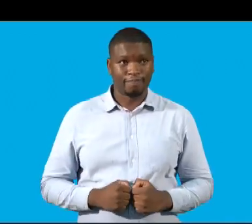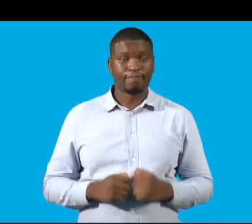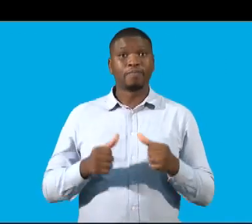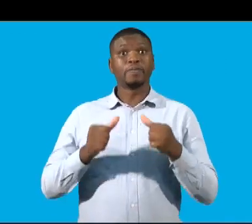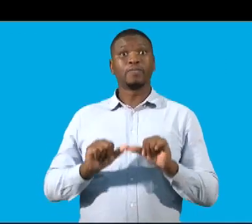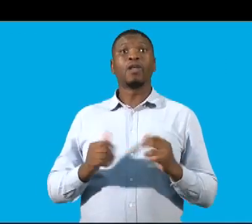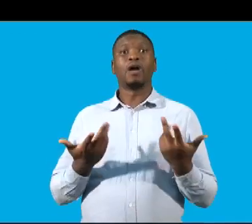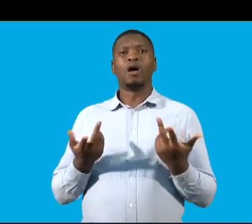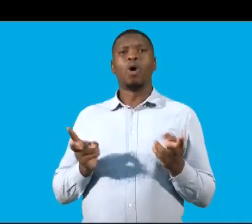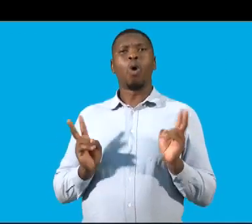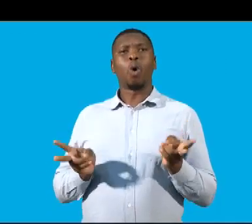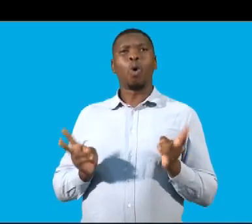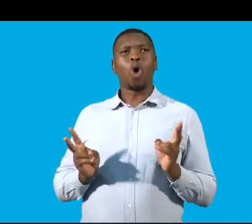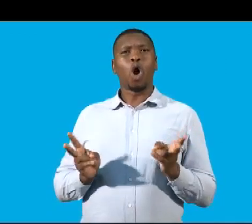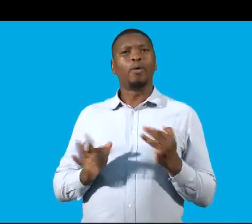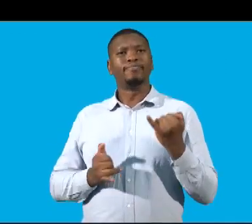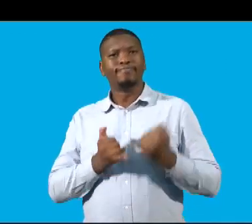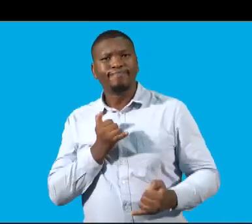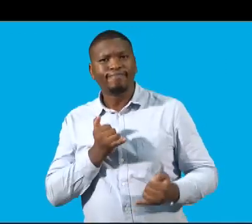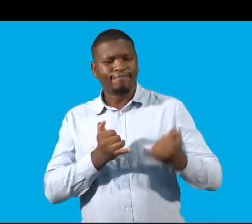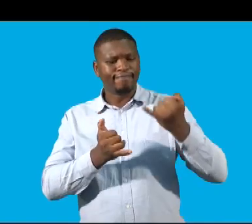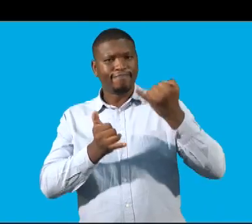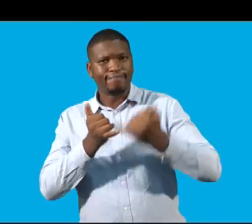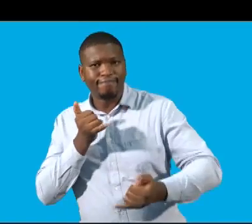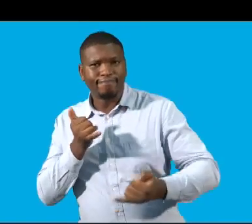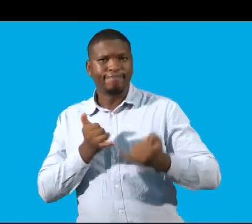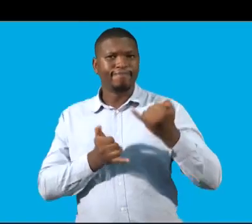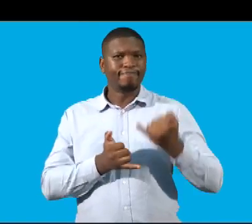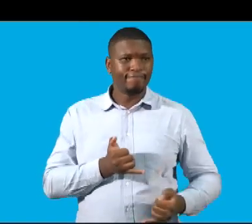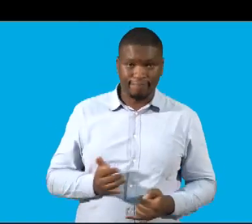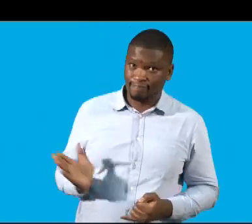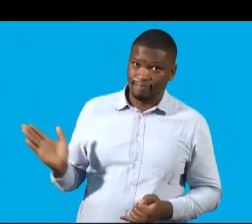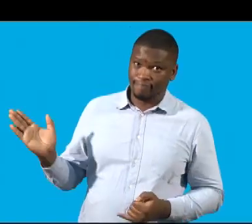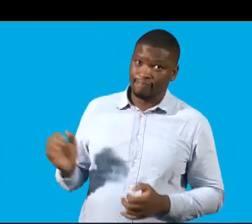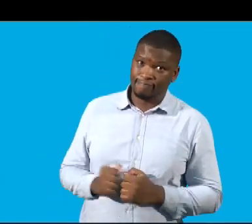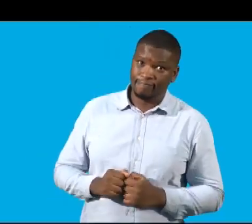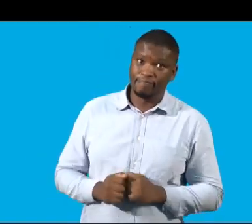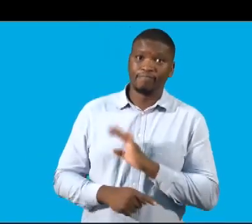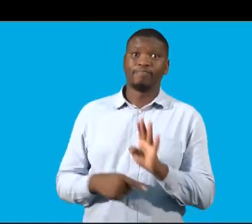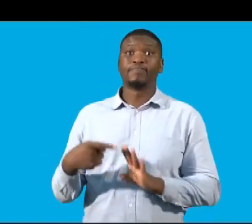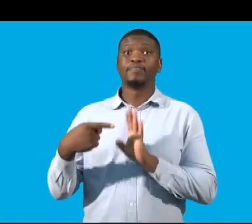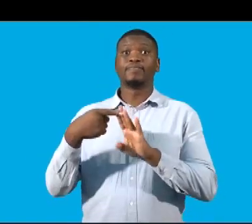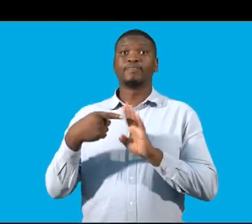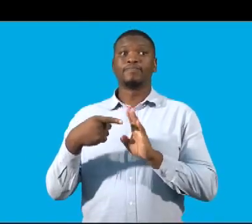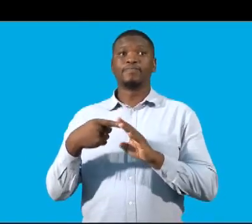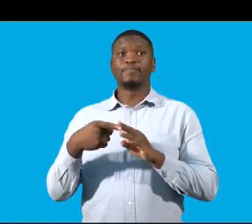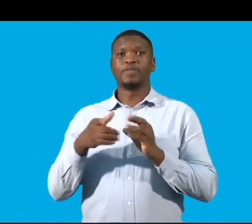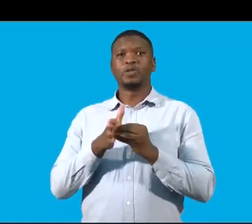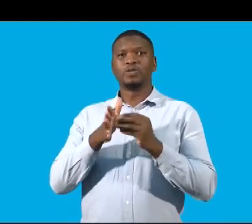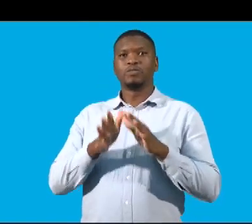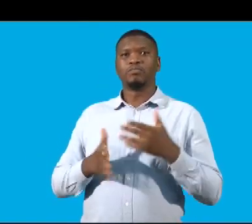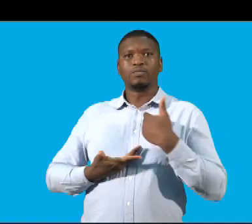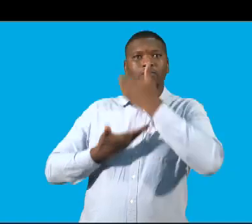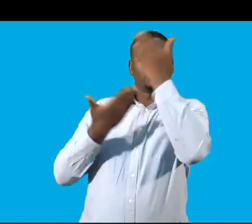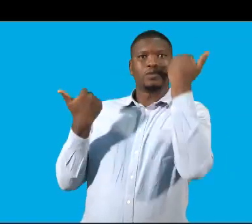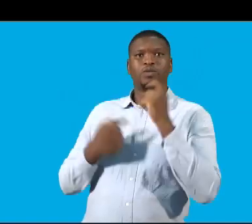Let's look at the common content and skill errors and misconceptions. Well, firstly, the learners do not know which formula